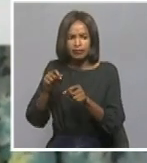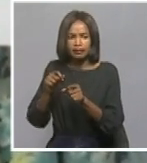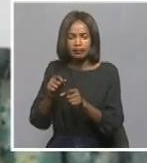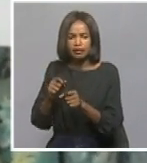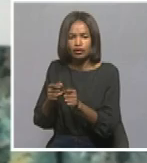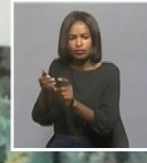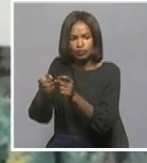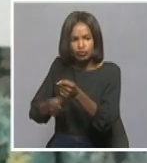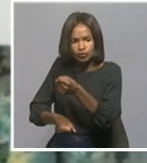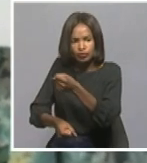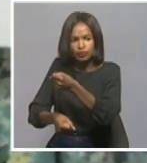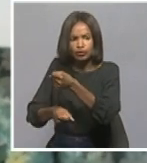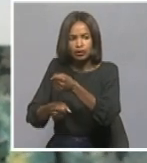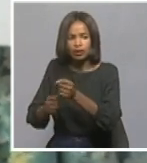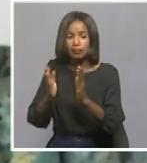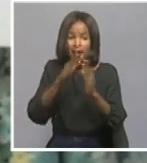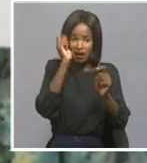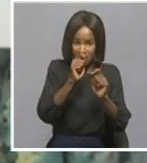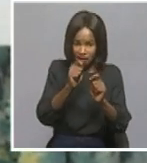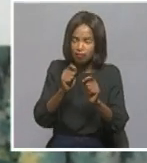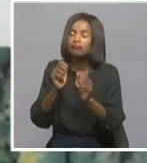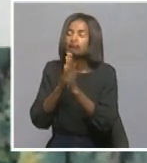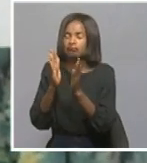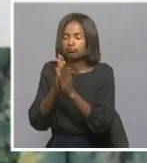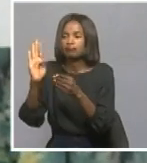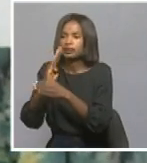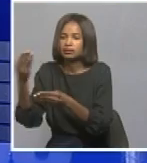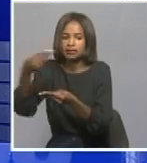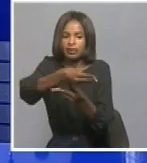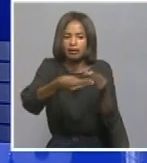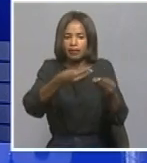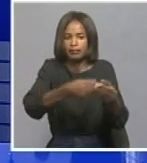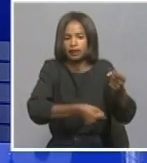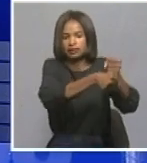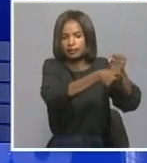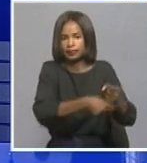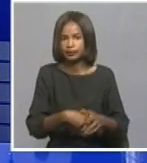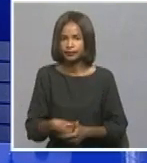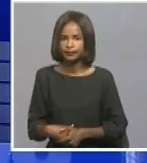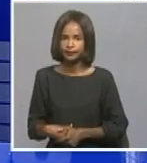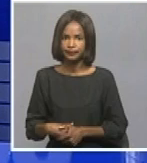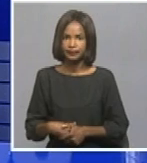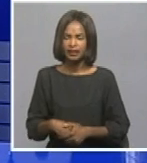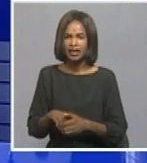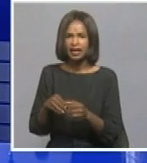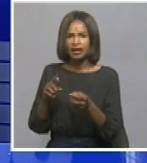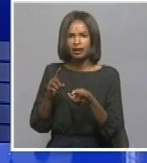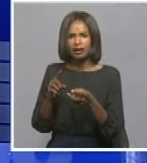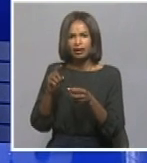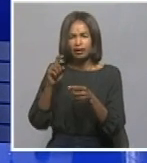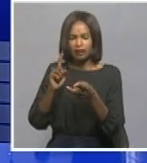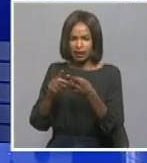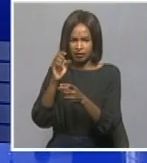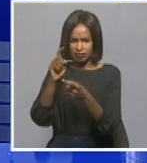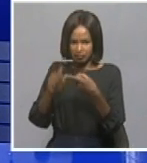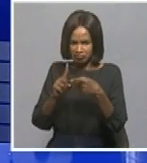support, particularly to our informal sectors during this time. Now, in terms of providing advice to government, can you perhaps just share with us some